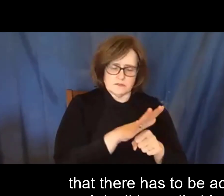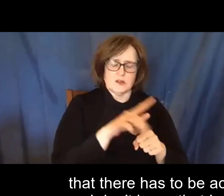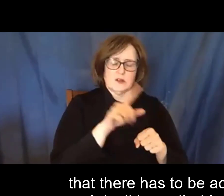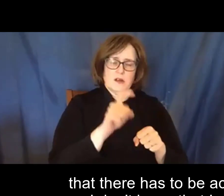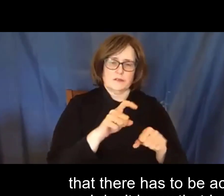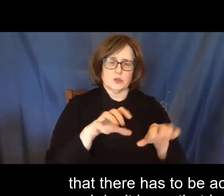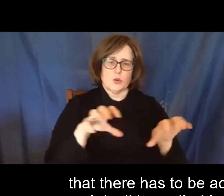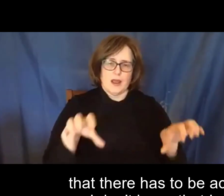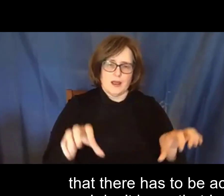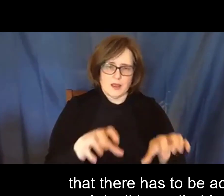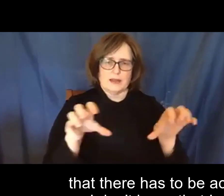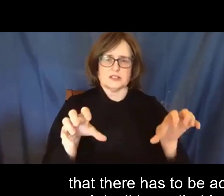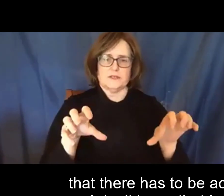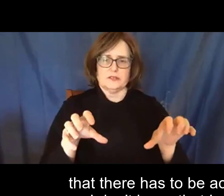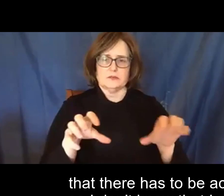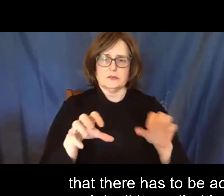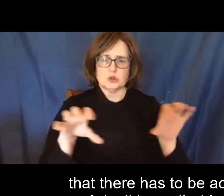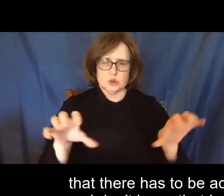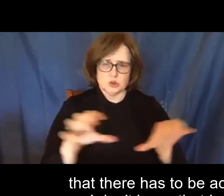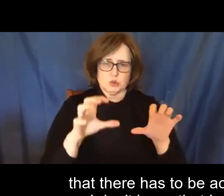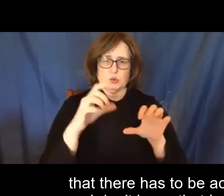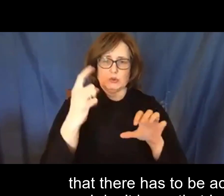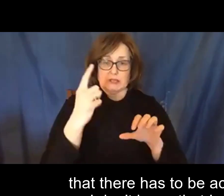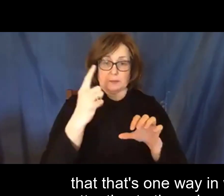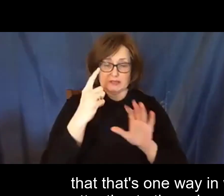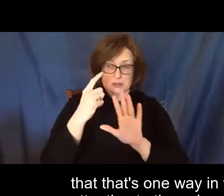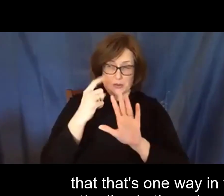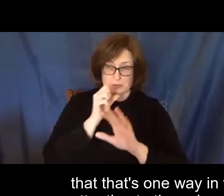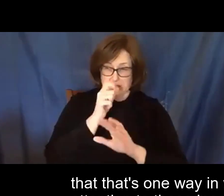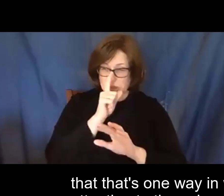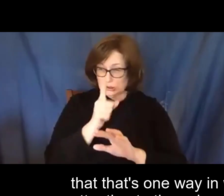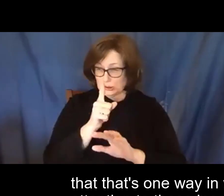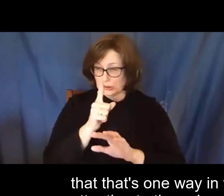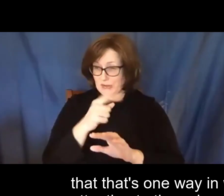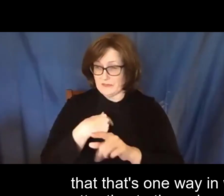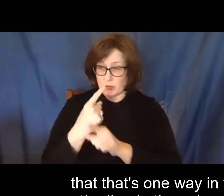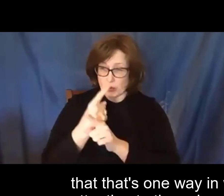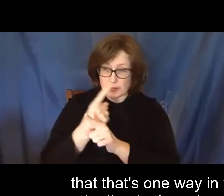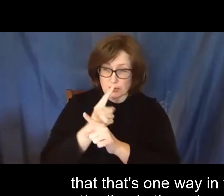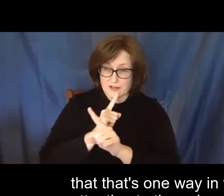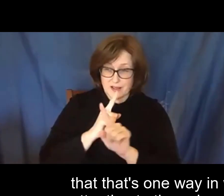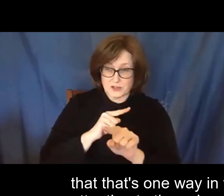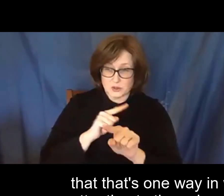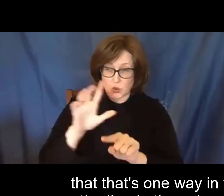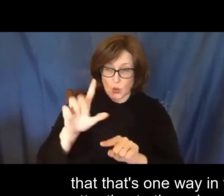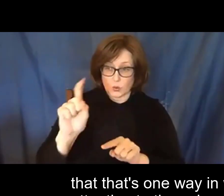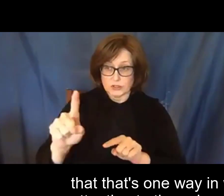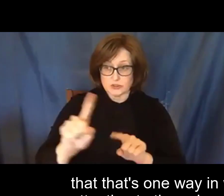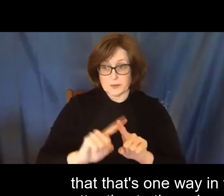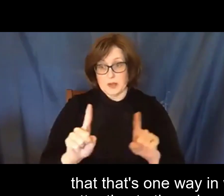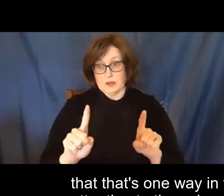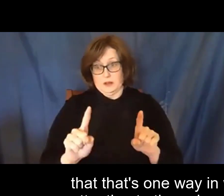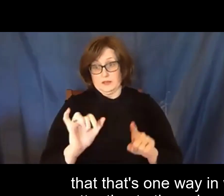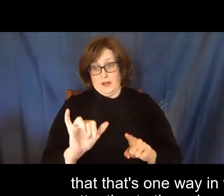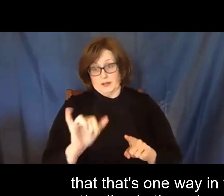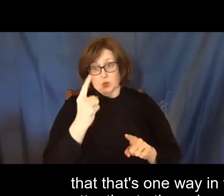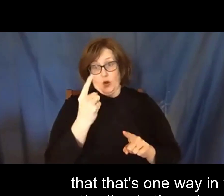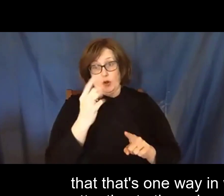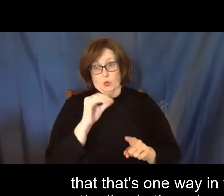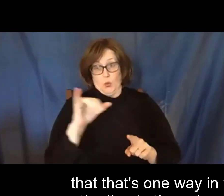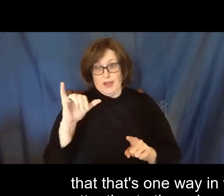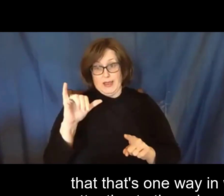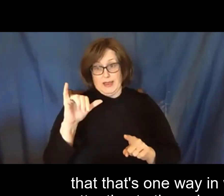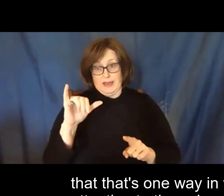so I don't know that I properly answered your question, but I think that's one way in which sort of the attention to